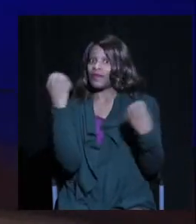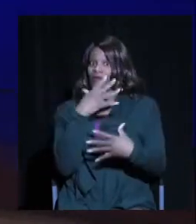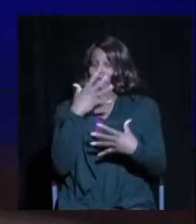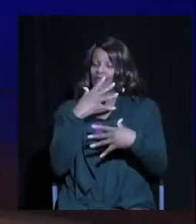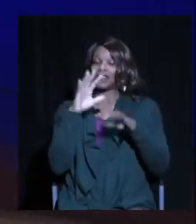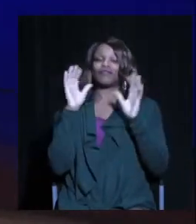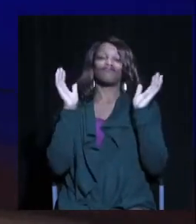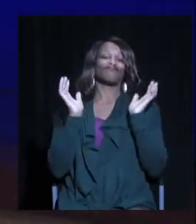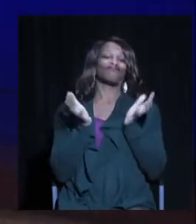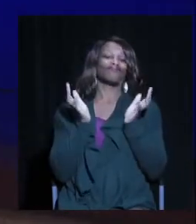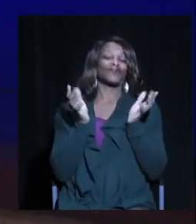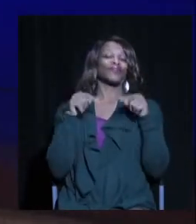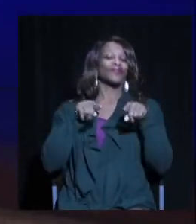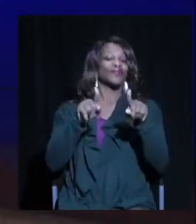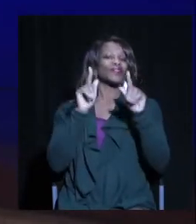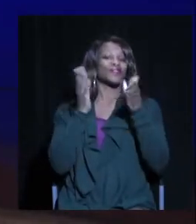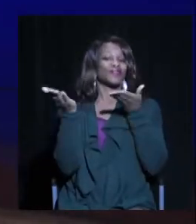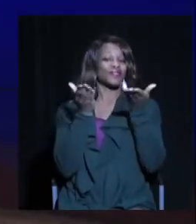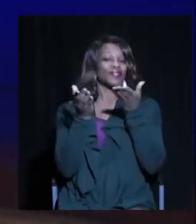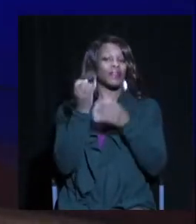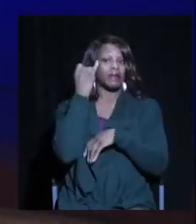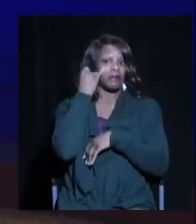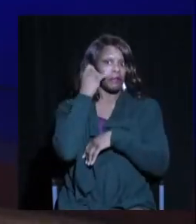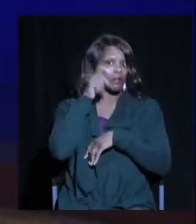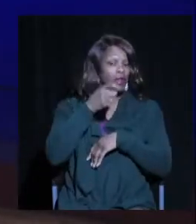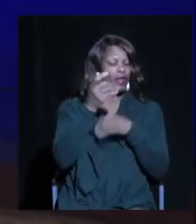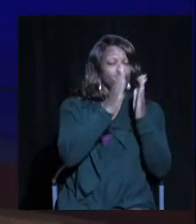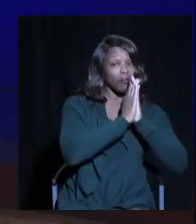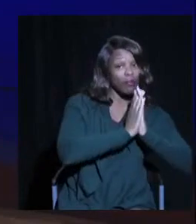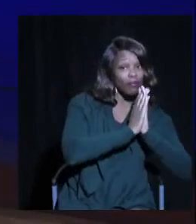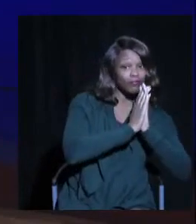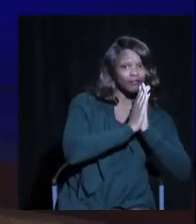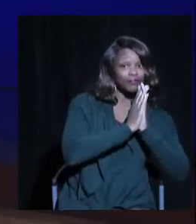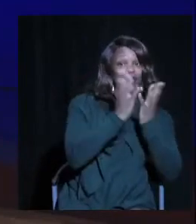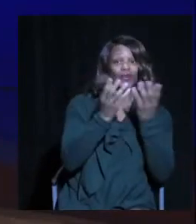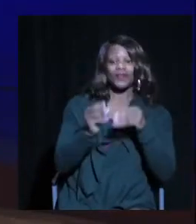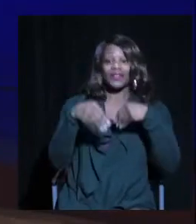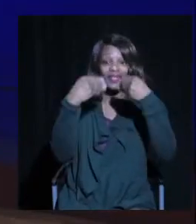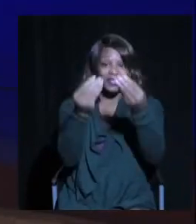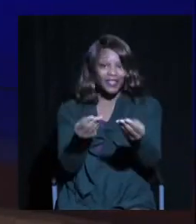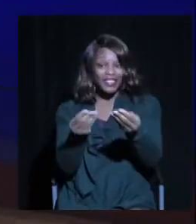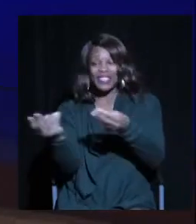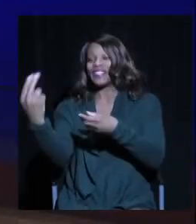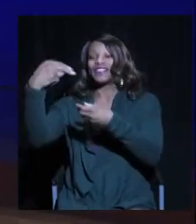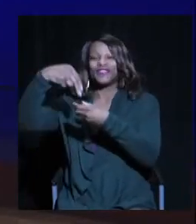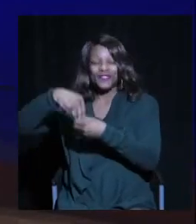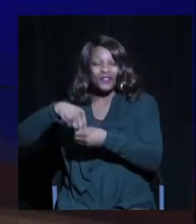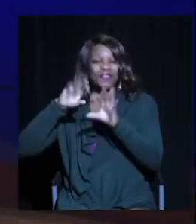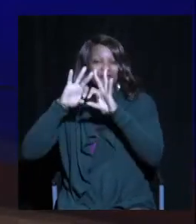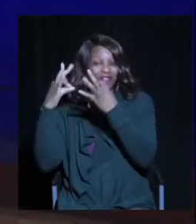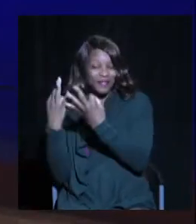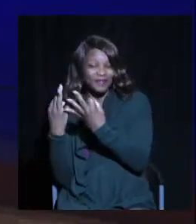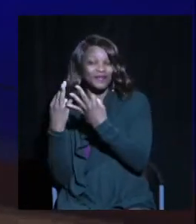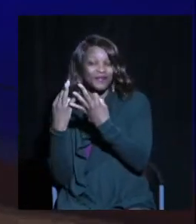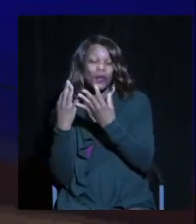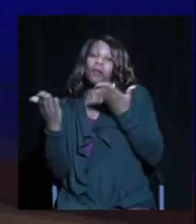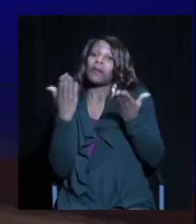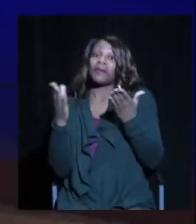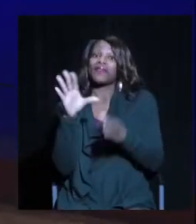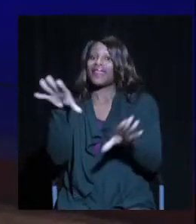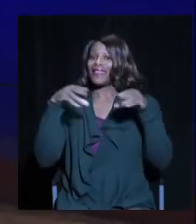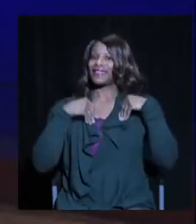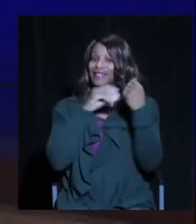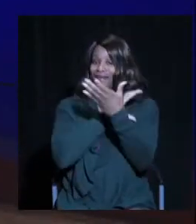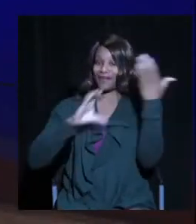us at any time during the service. If you need prayer, if you want to give, join this family, or accept Christ,